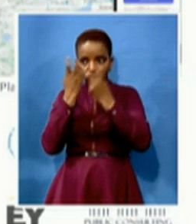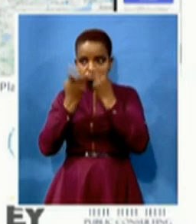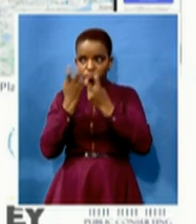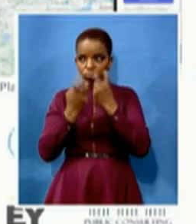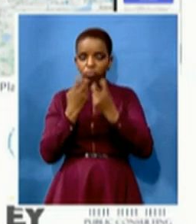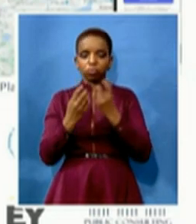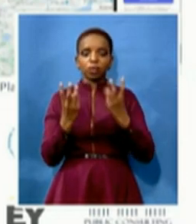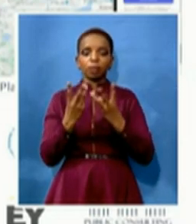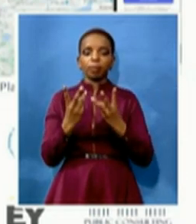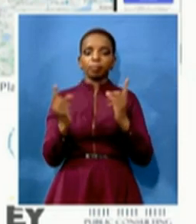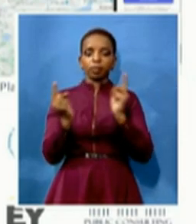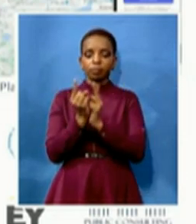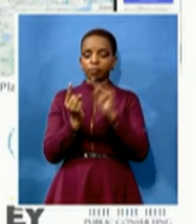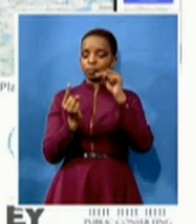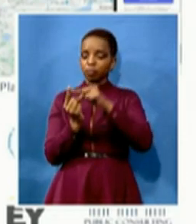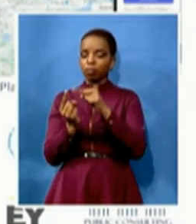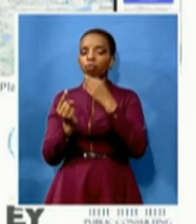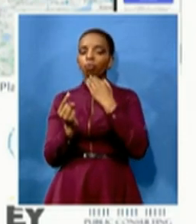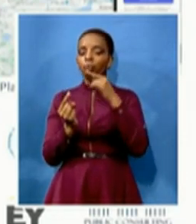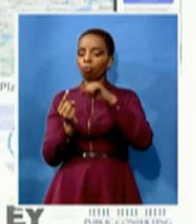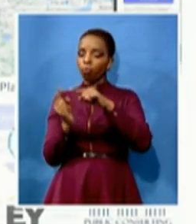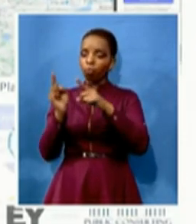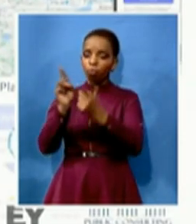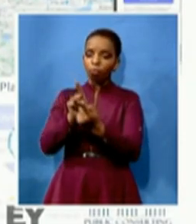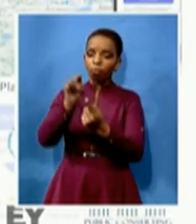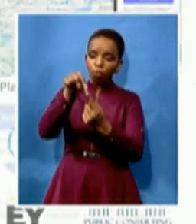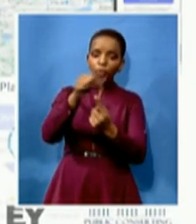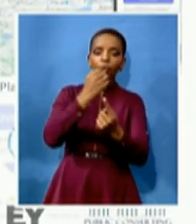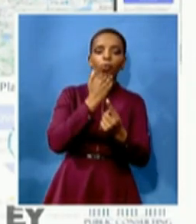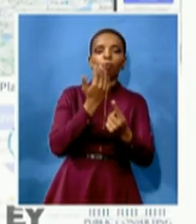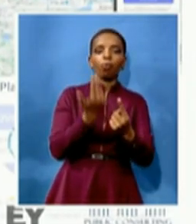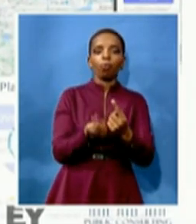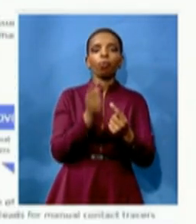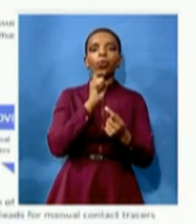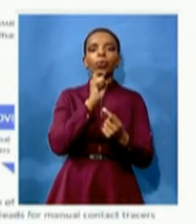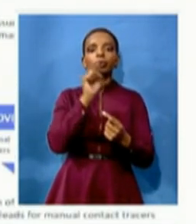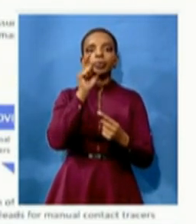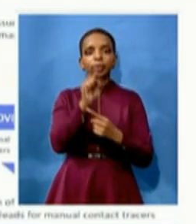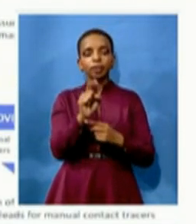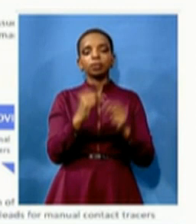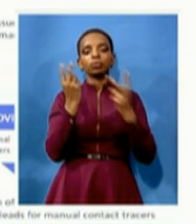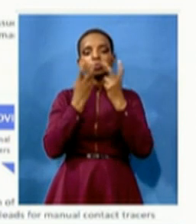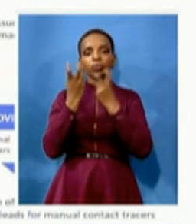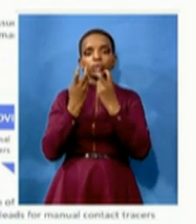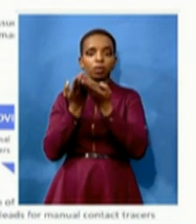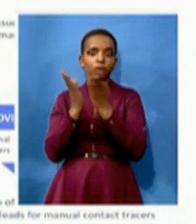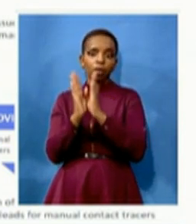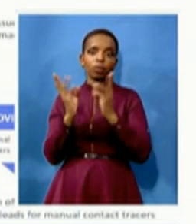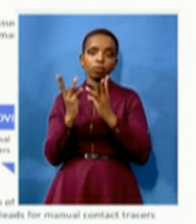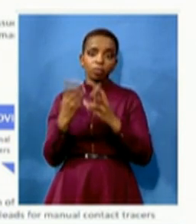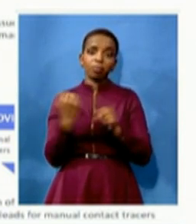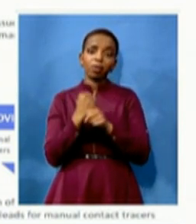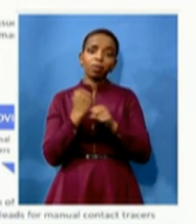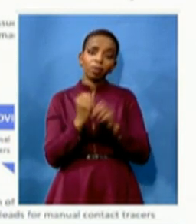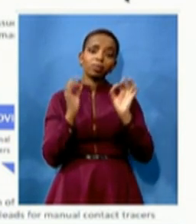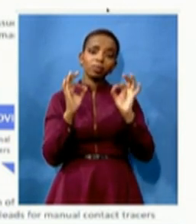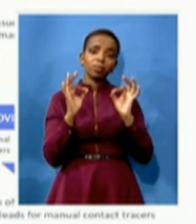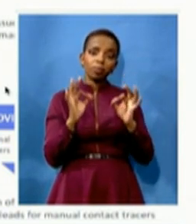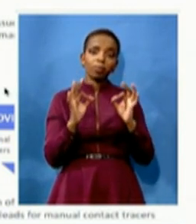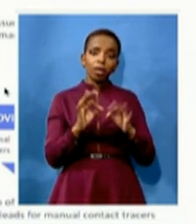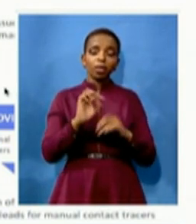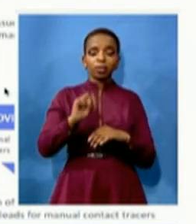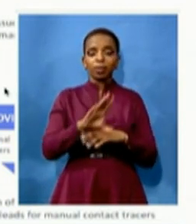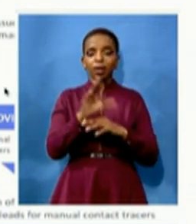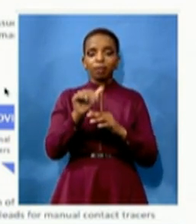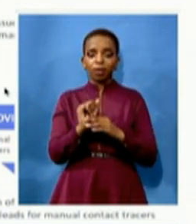It's completely free. It's a solution that works in the South African context and that can augment existing track and trace